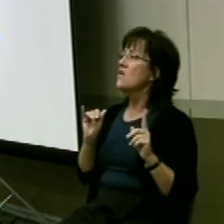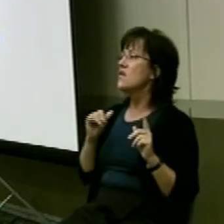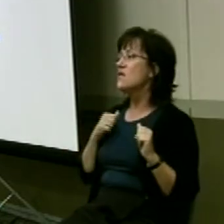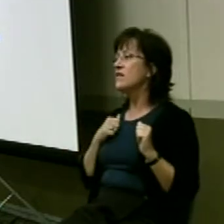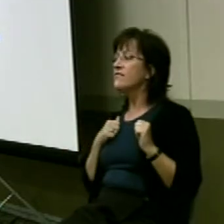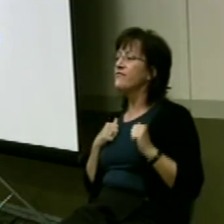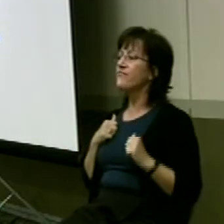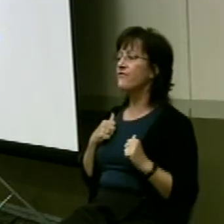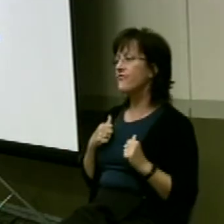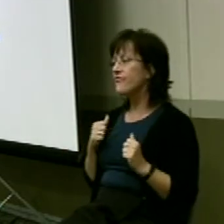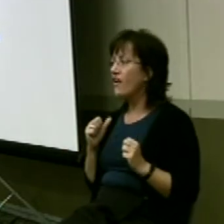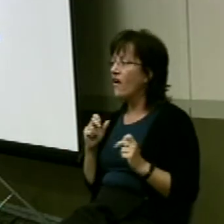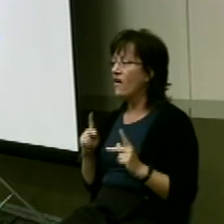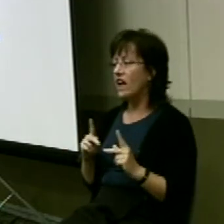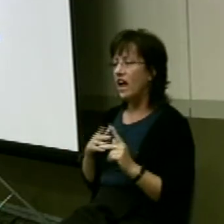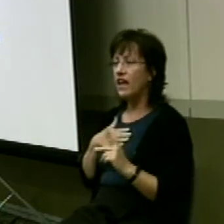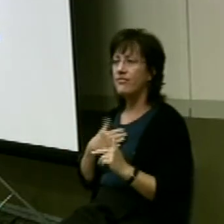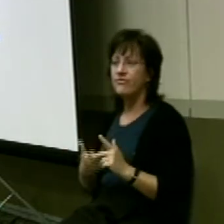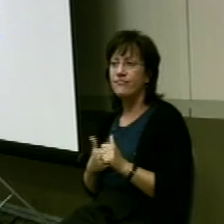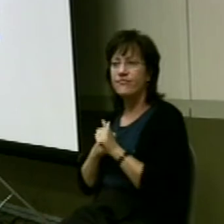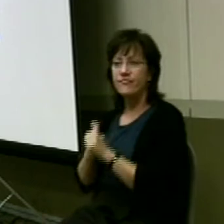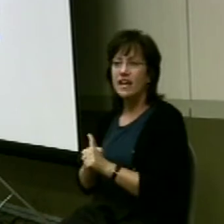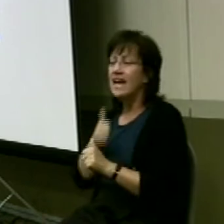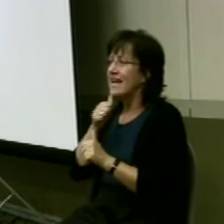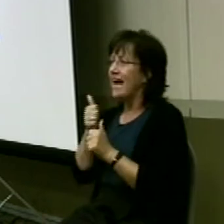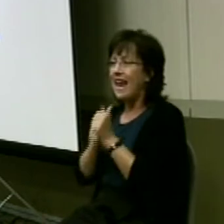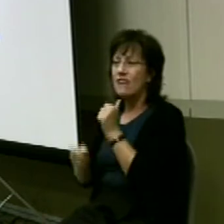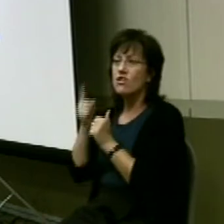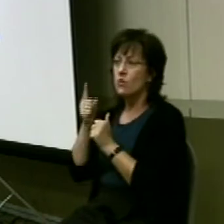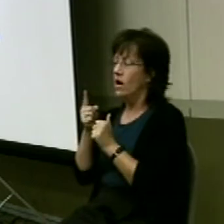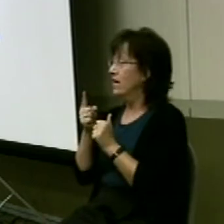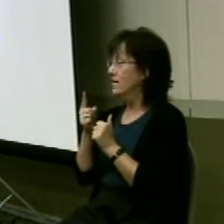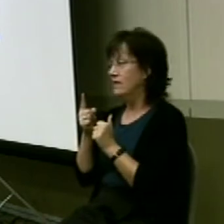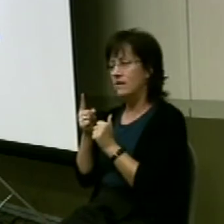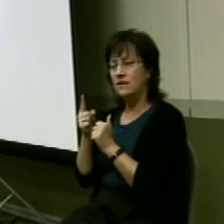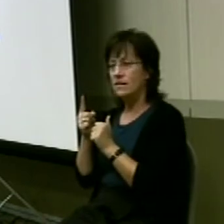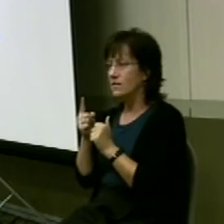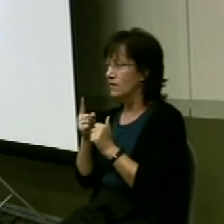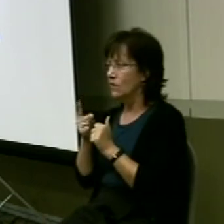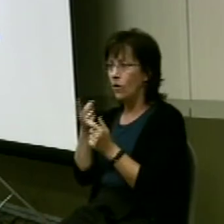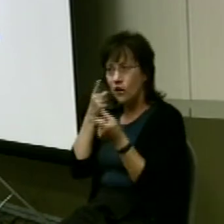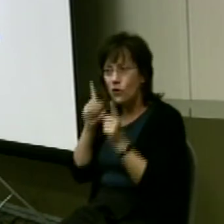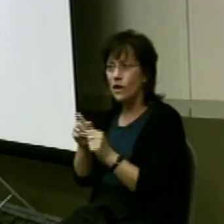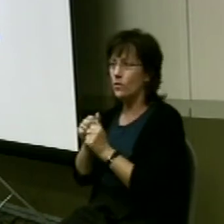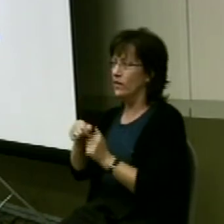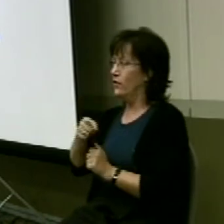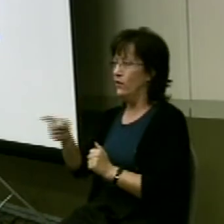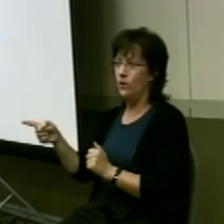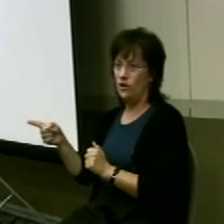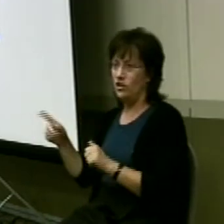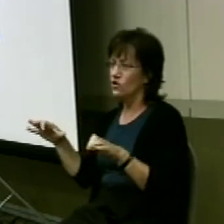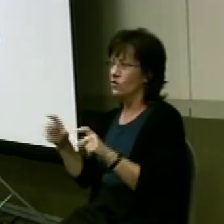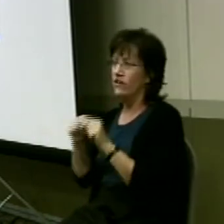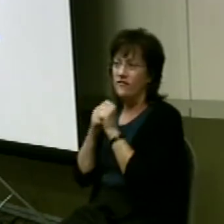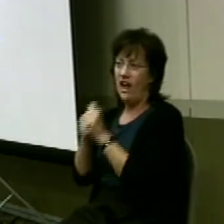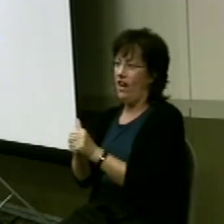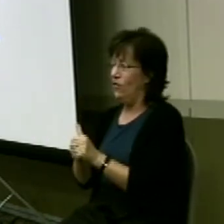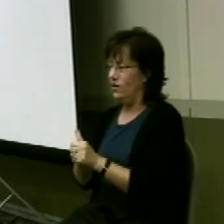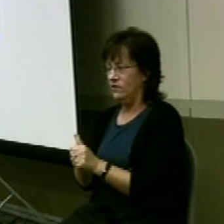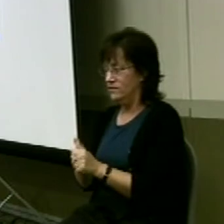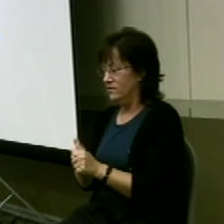working, they started to get a little bit more on board and help. But not everybody's going to be on board with you when you try to do some of this